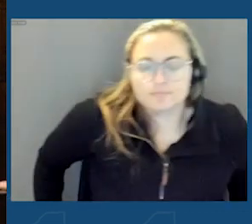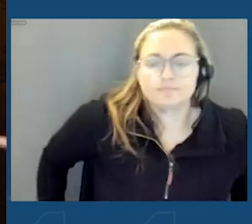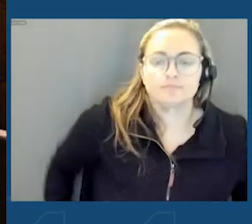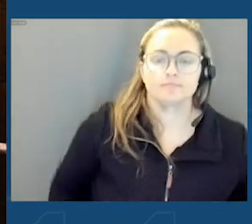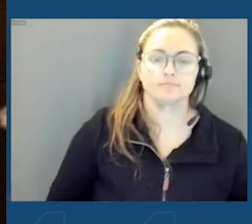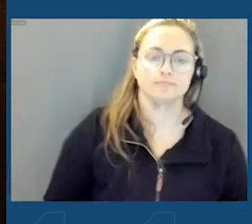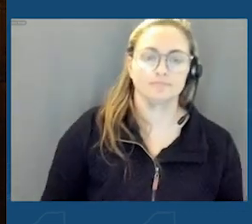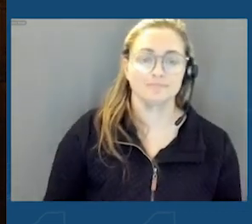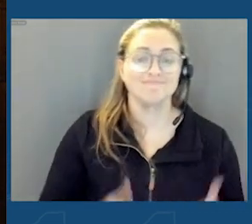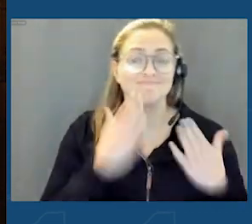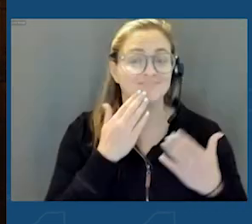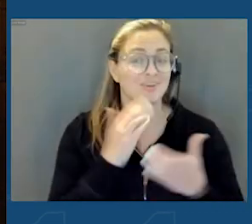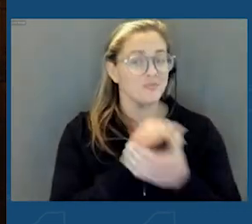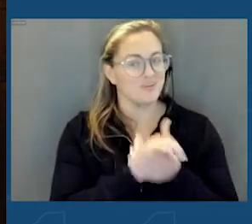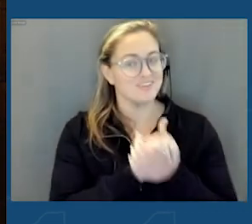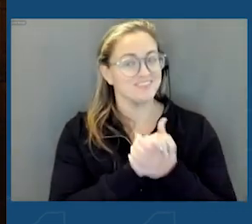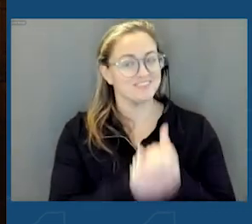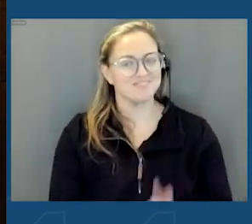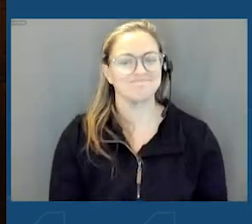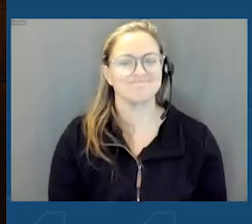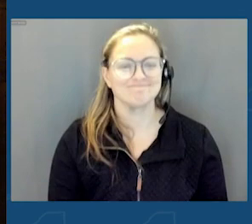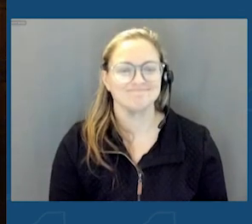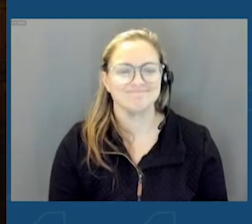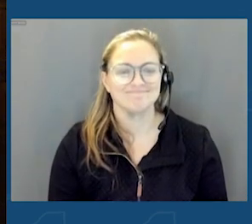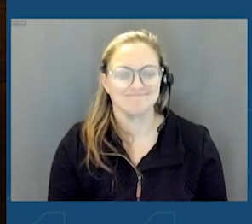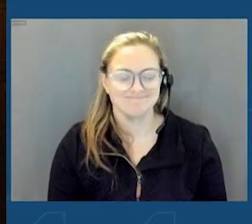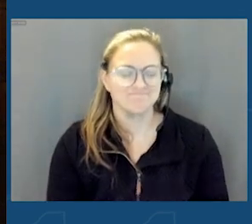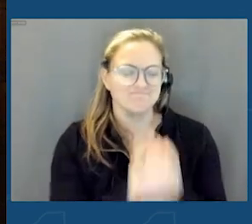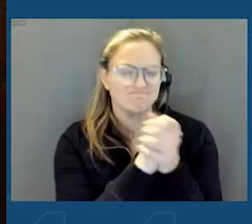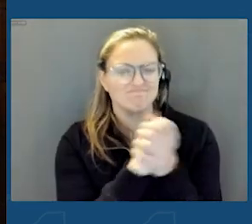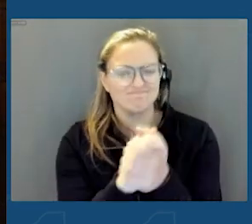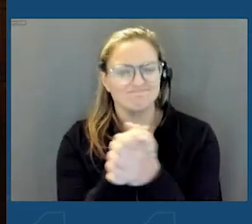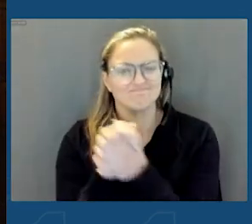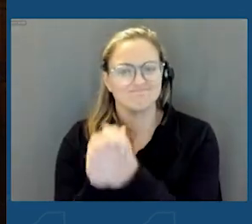Thank you. Congratulations. Thank you.